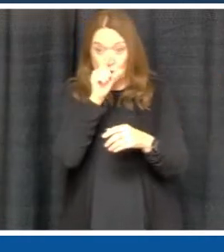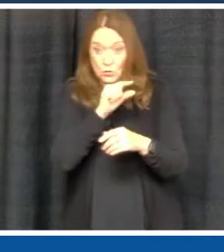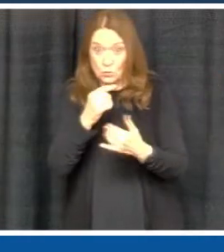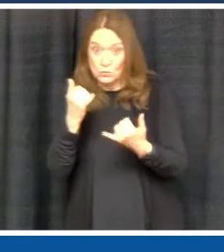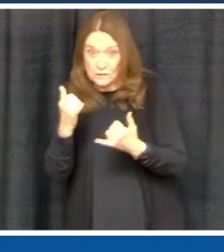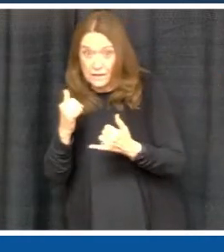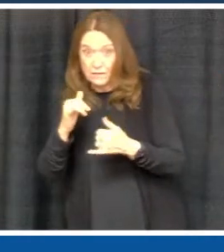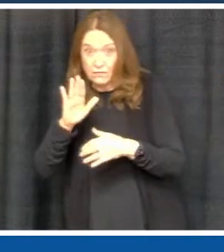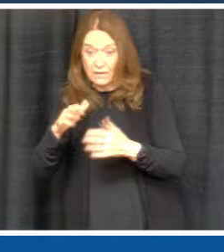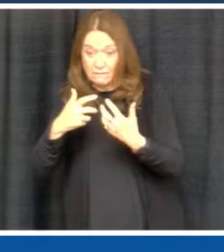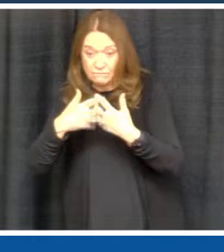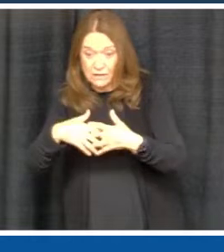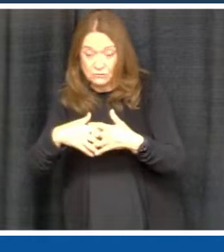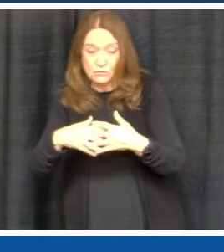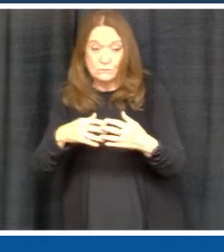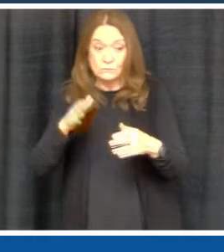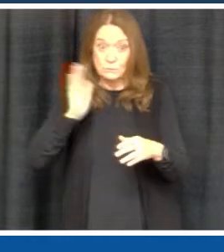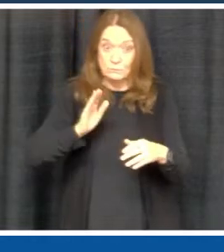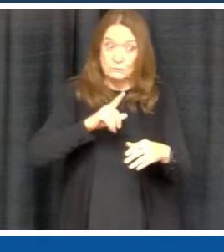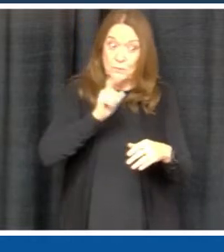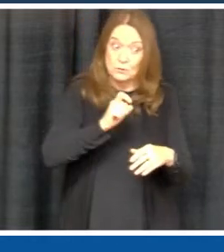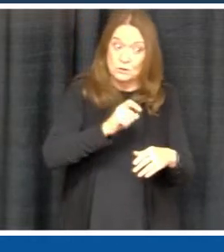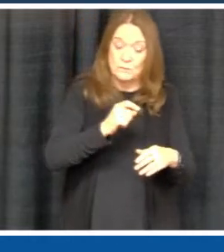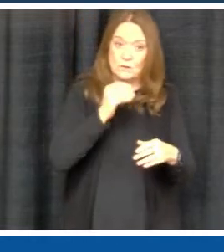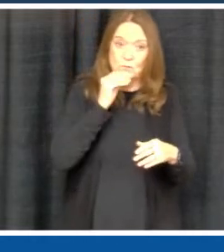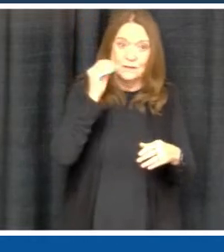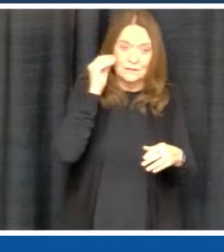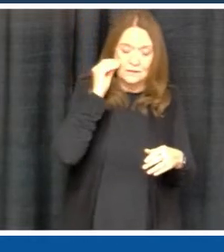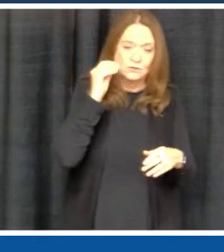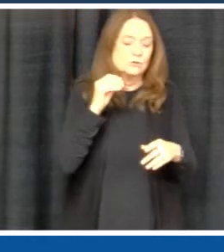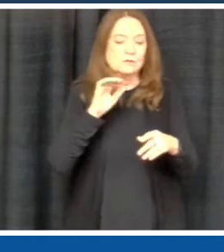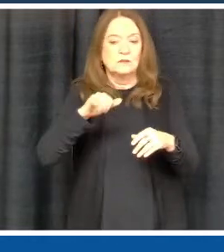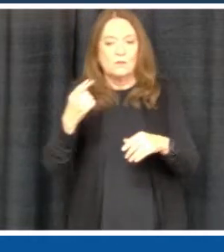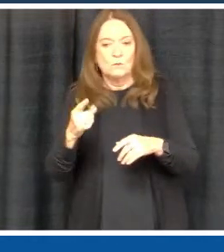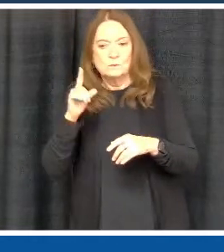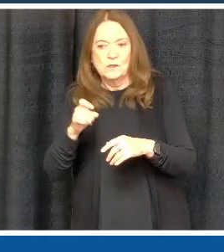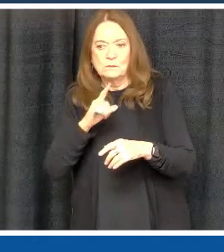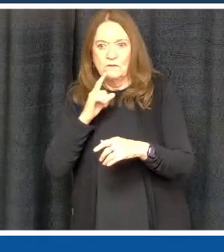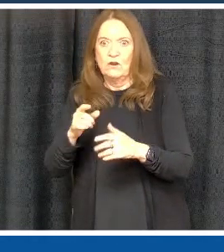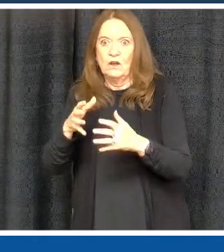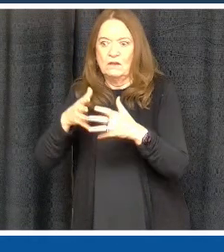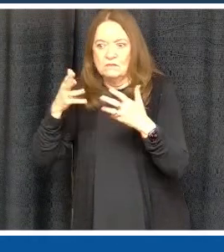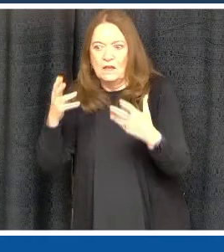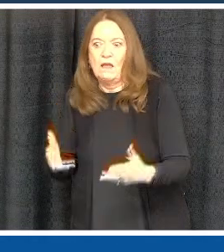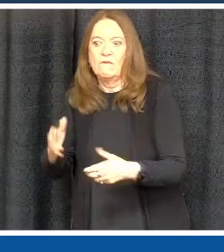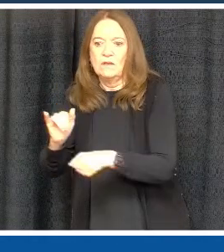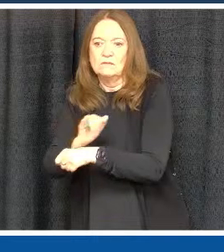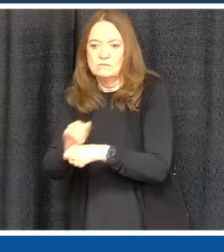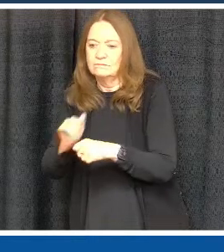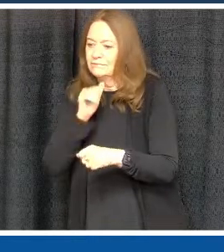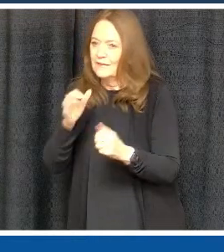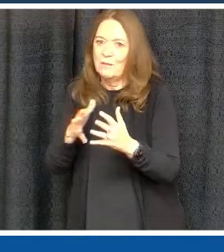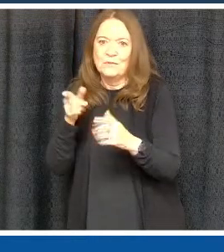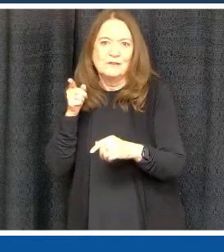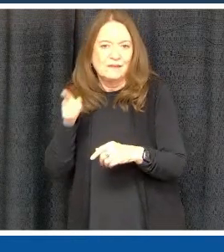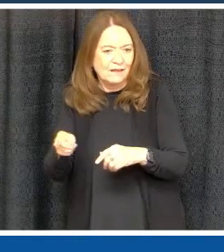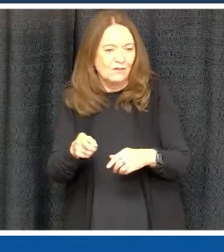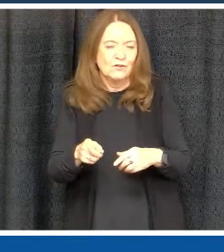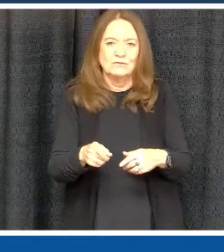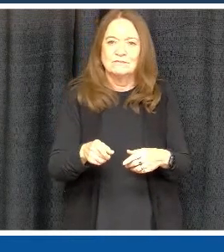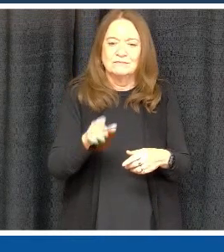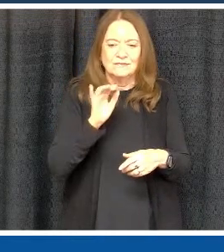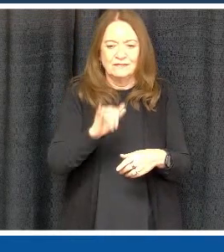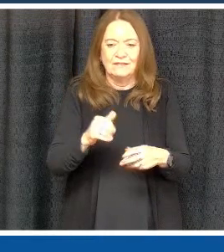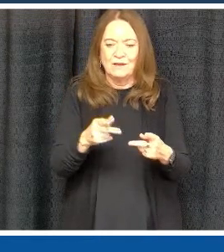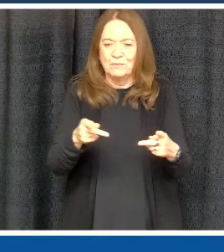There's also an area around 374 and Dover Road that it looks like it was going to be a very heavy commercial area, and I don't think much commercial has developed around that intersection